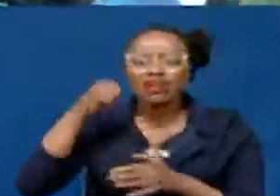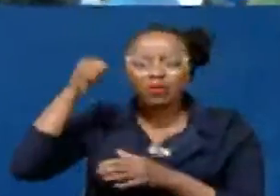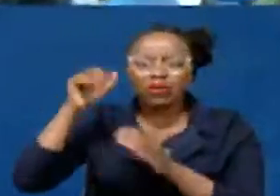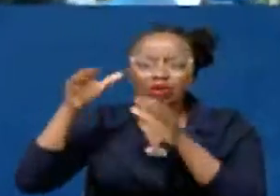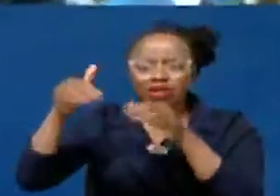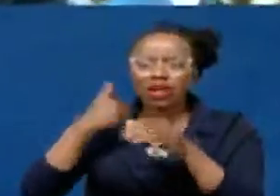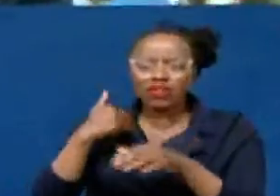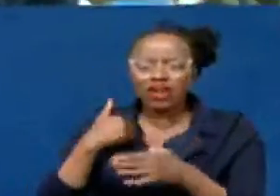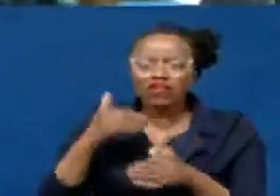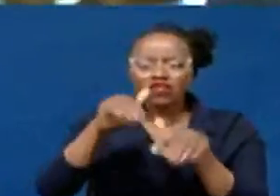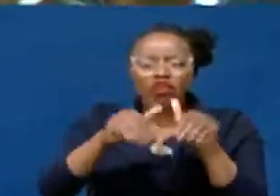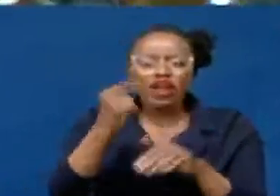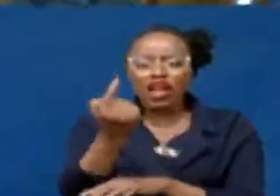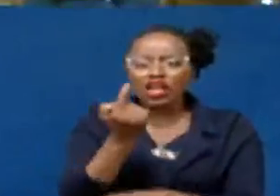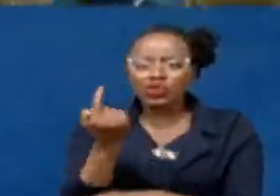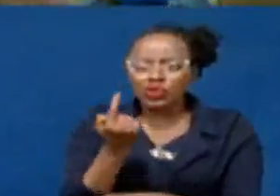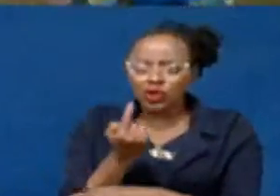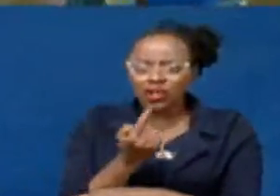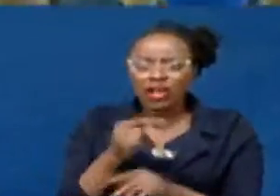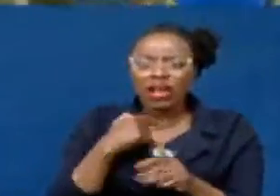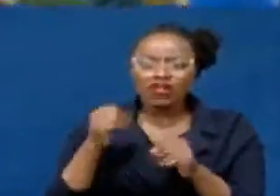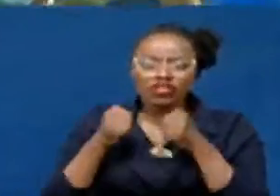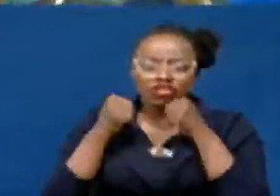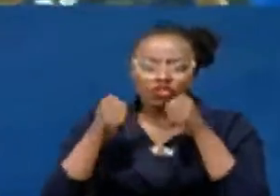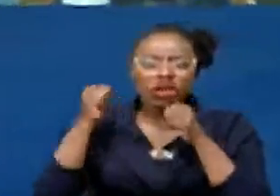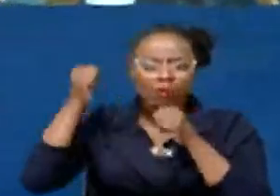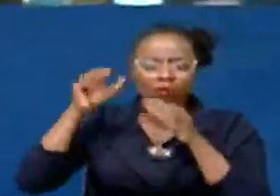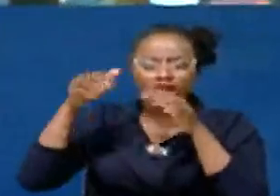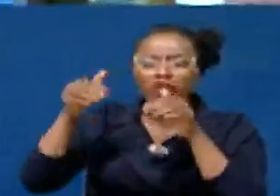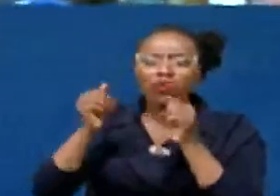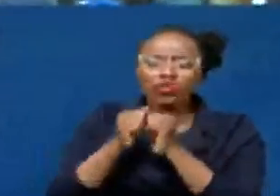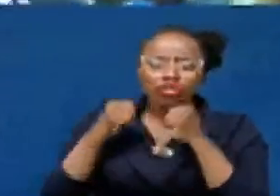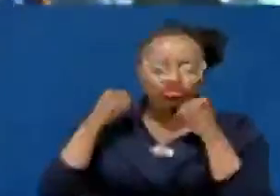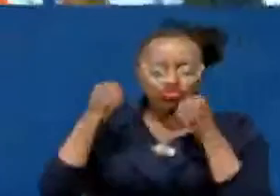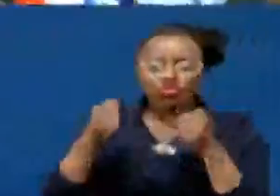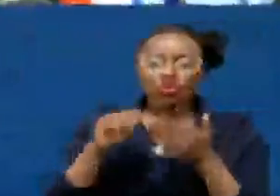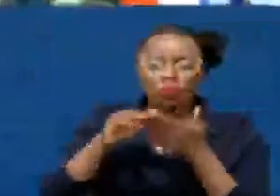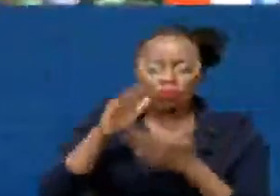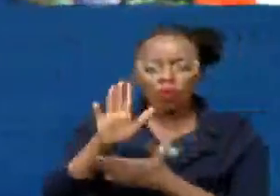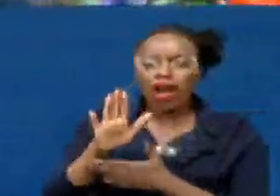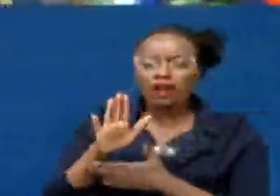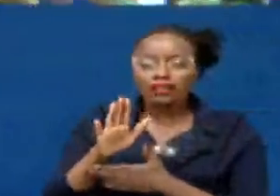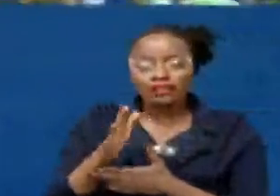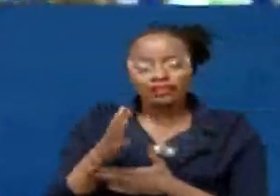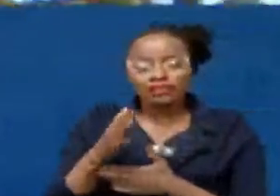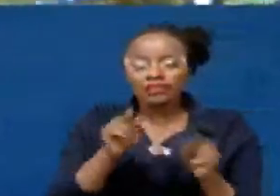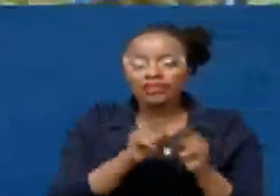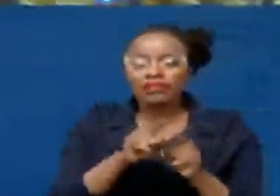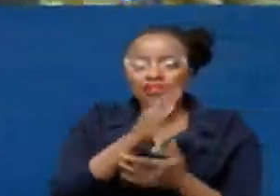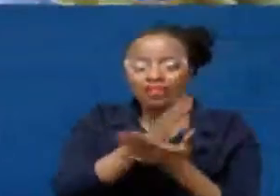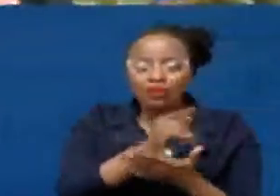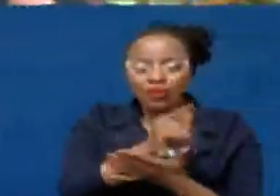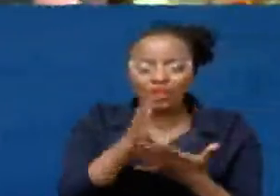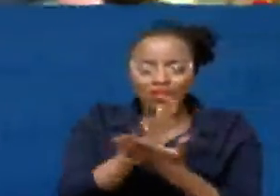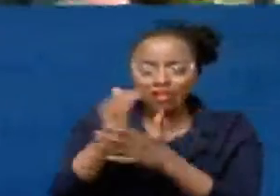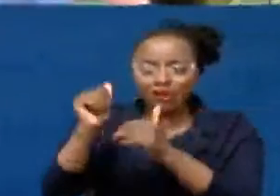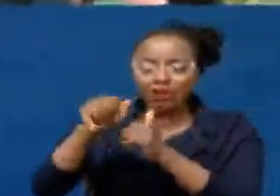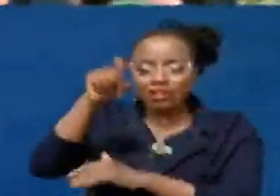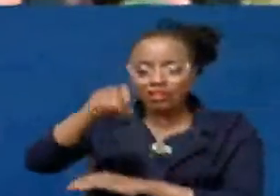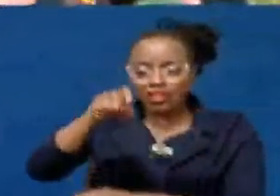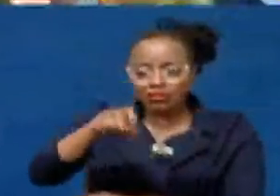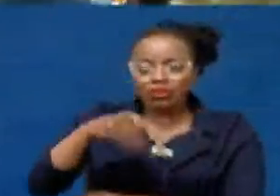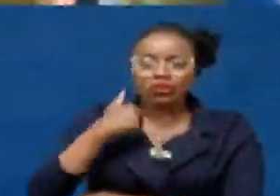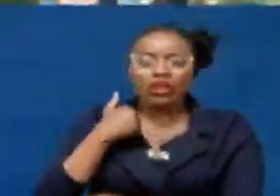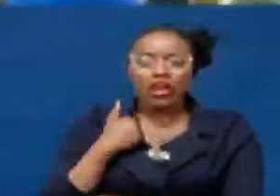political parties are vehicles for election. I think if we had stronger parties with stronger roots, more grounded, some of these organs that are supposed to be